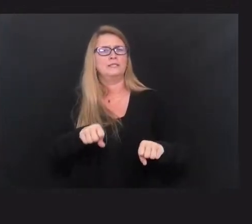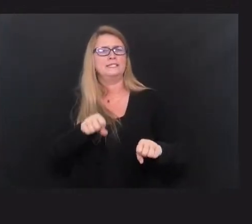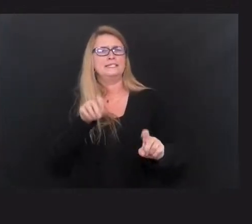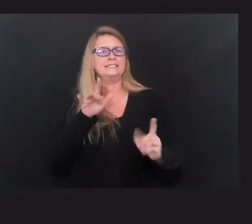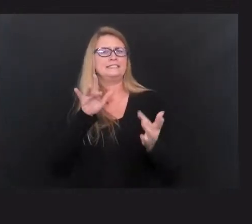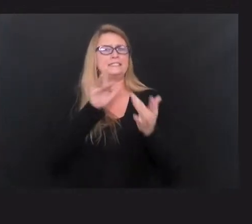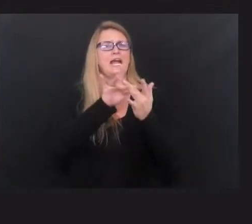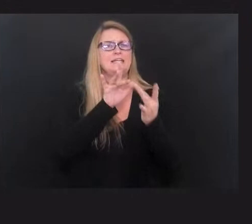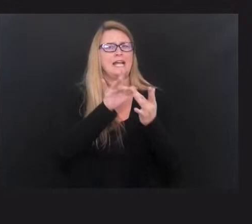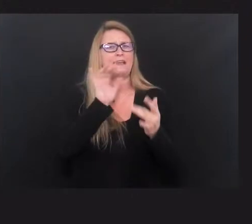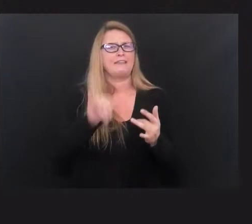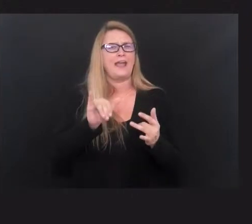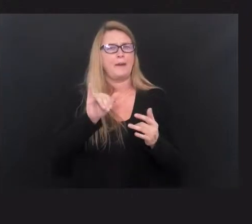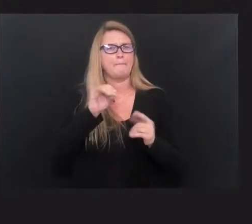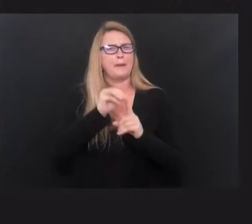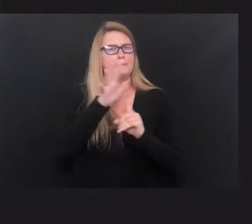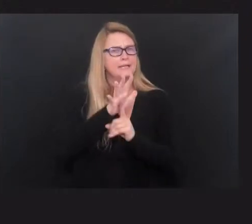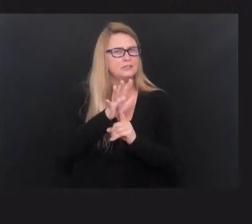vulnerable population.